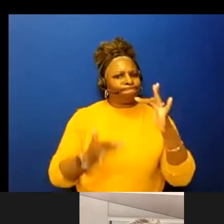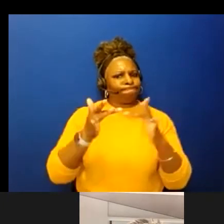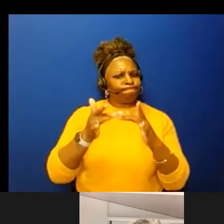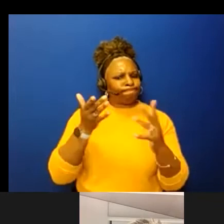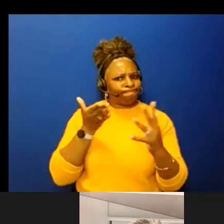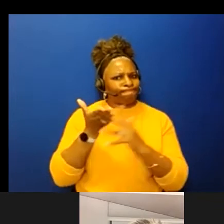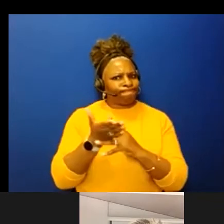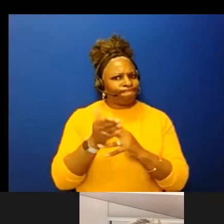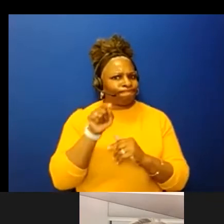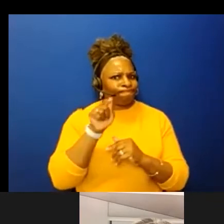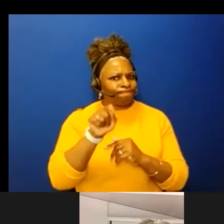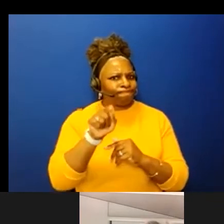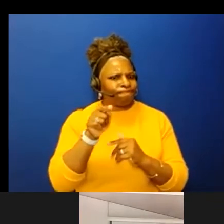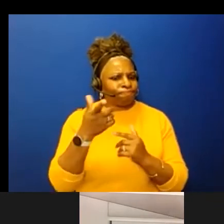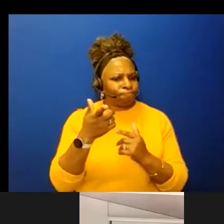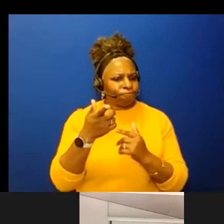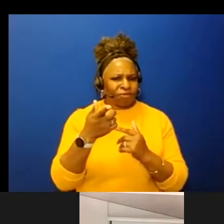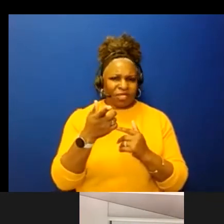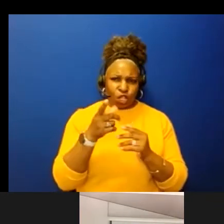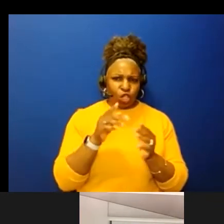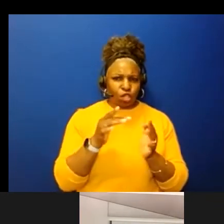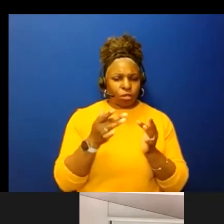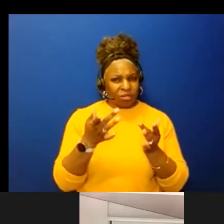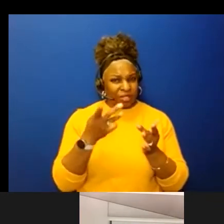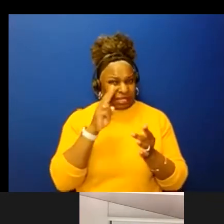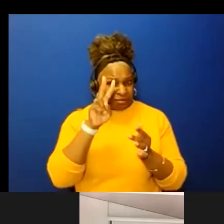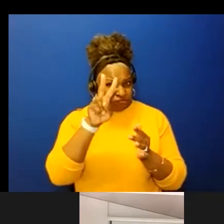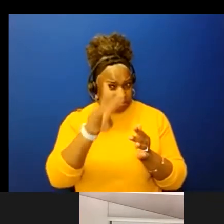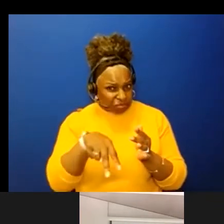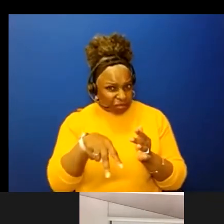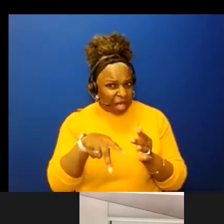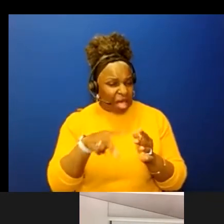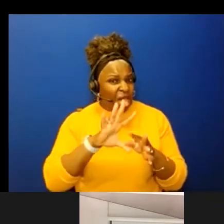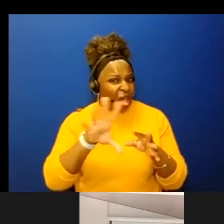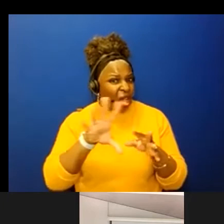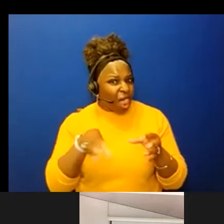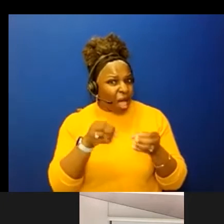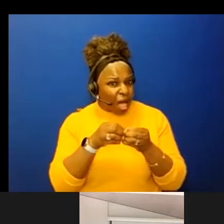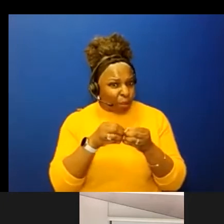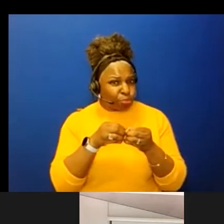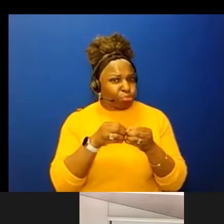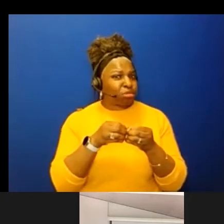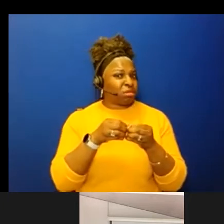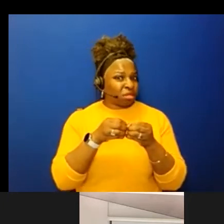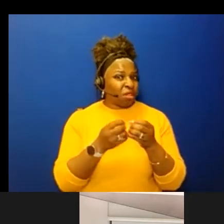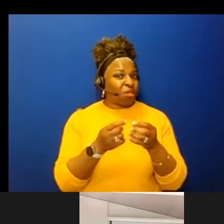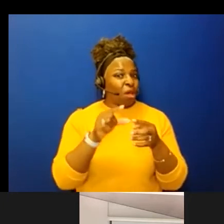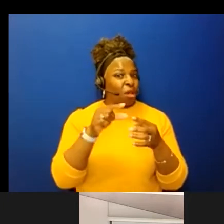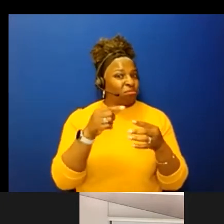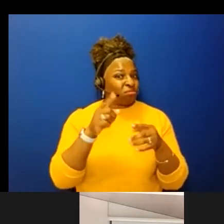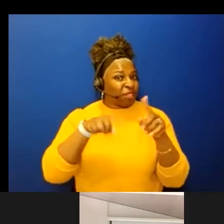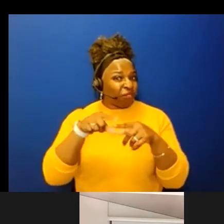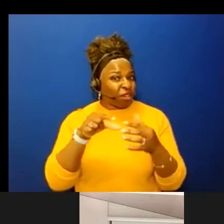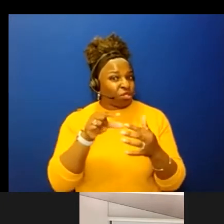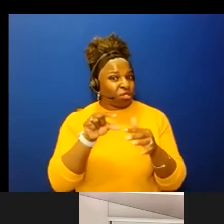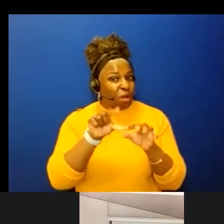it's a website where it would highlight clubs that might already have existing options for people with different disabilities.